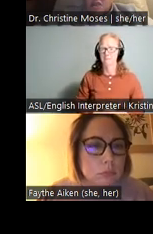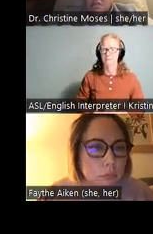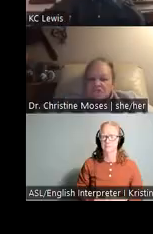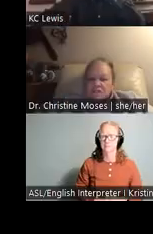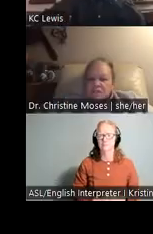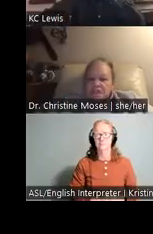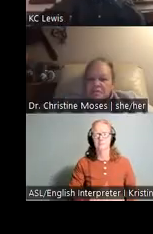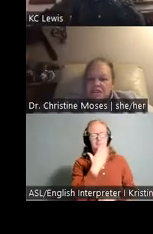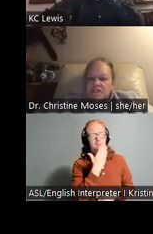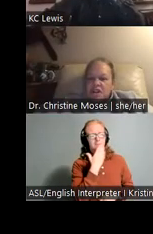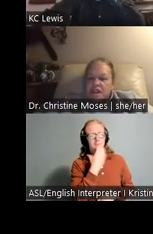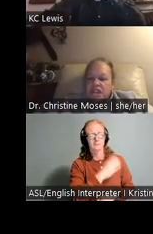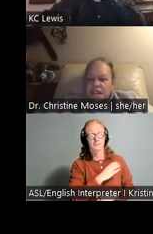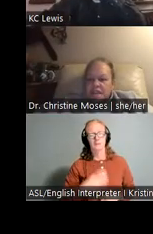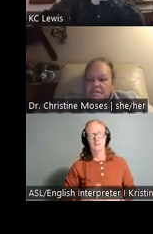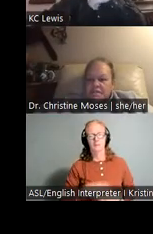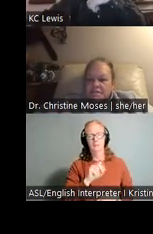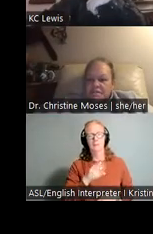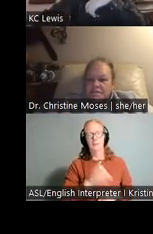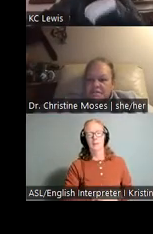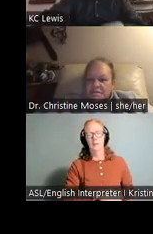Thank you, Commissioner Debbie. Commissioner Ajay.